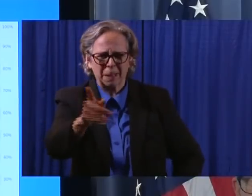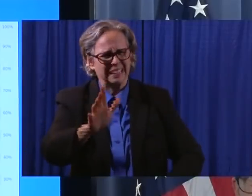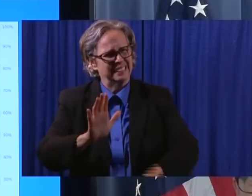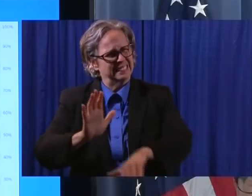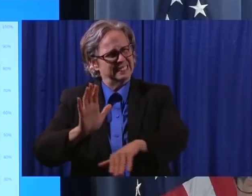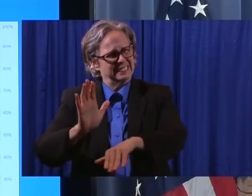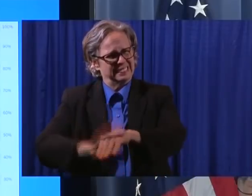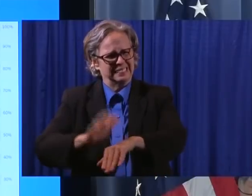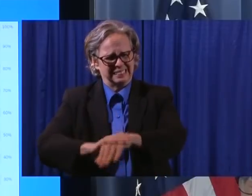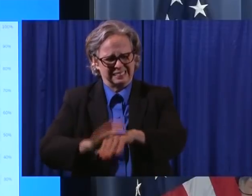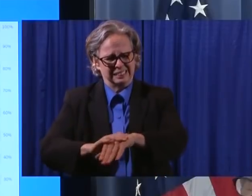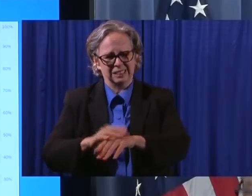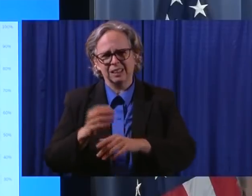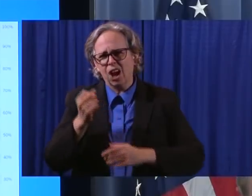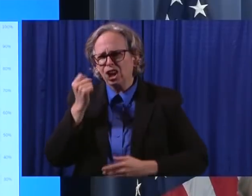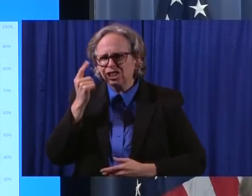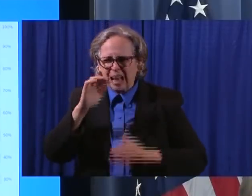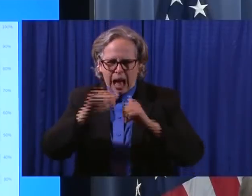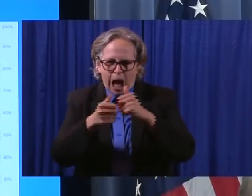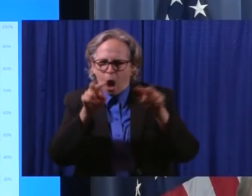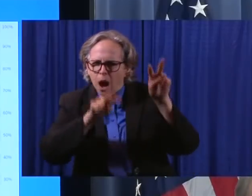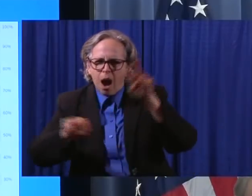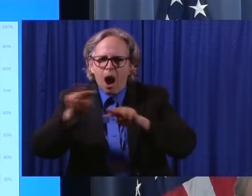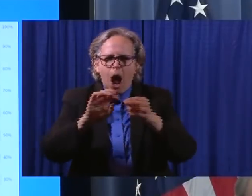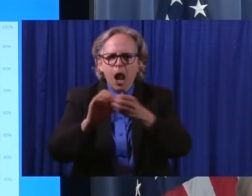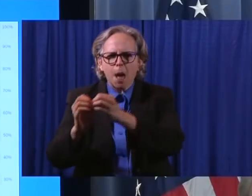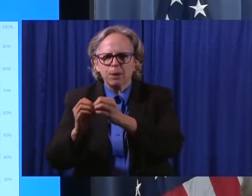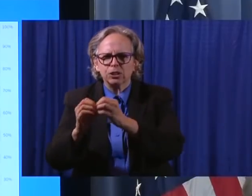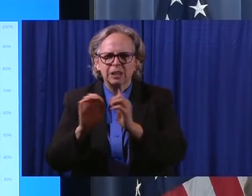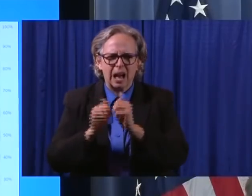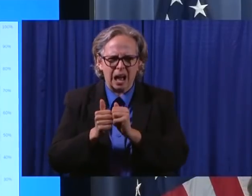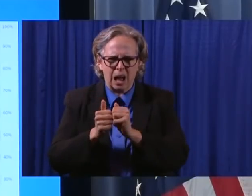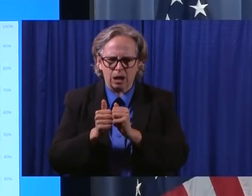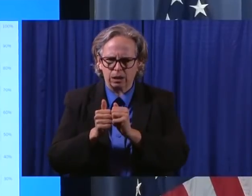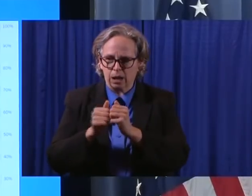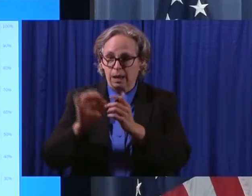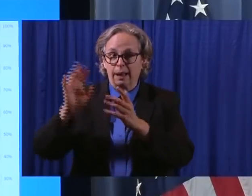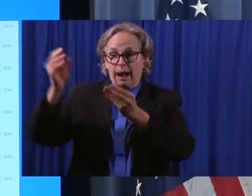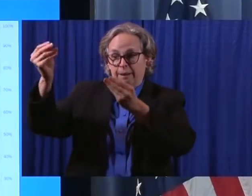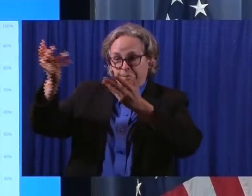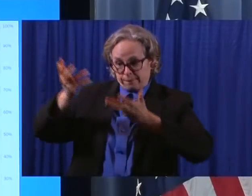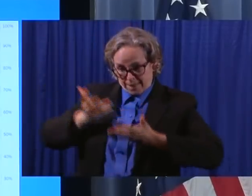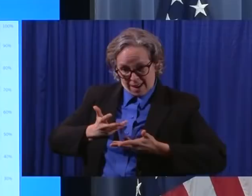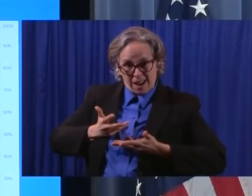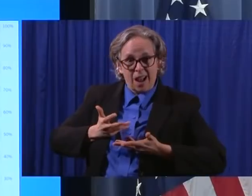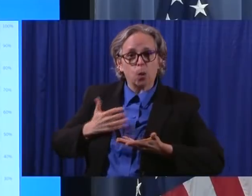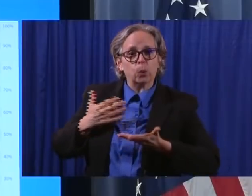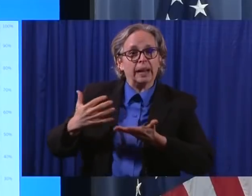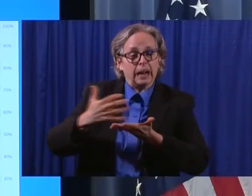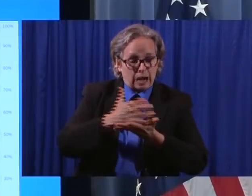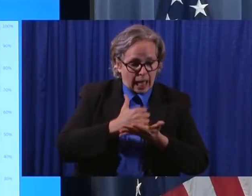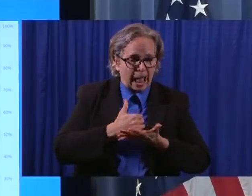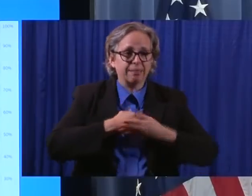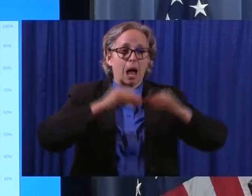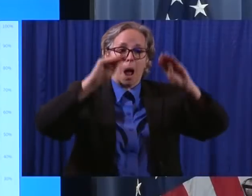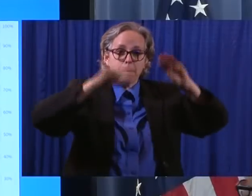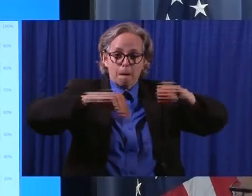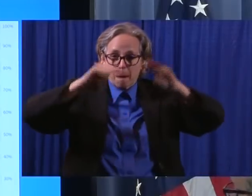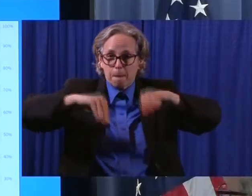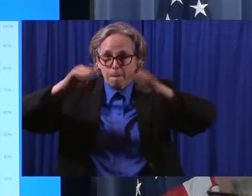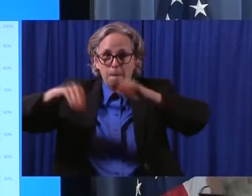is because of the way the numbers come in. Let me get the date here. We've got a